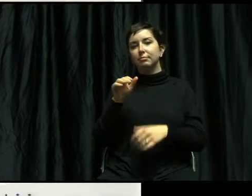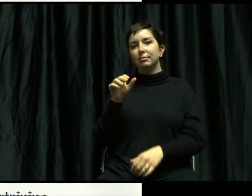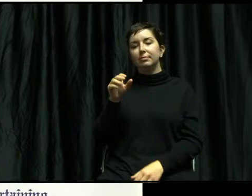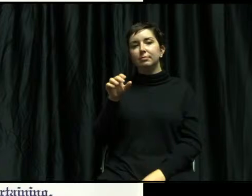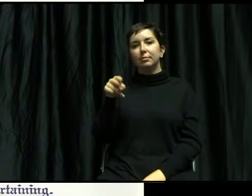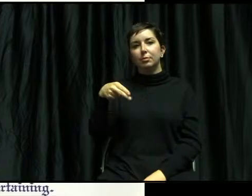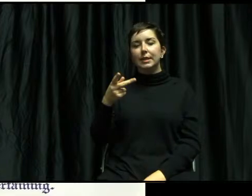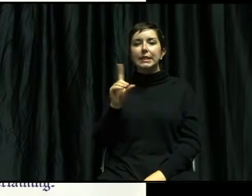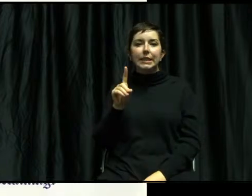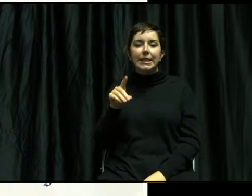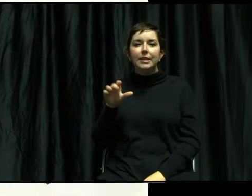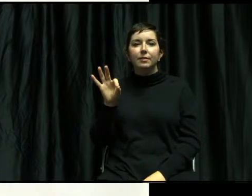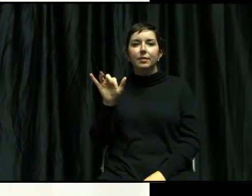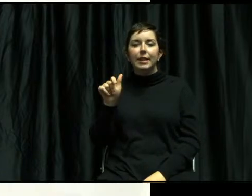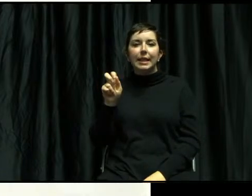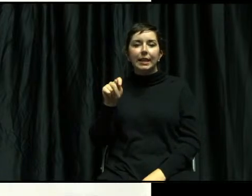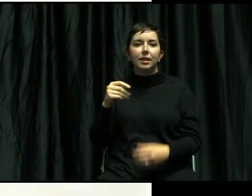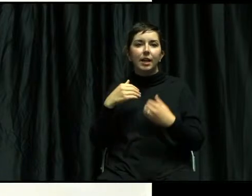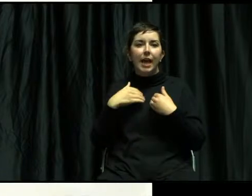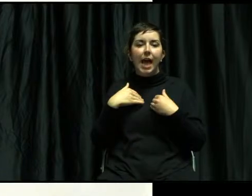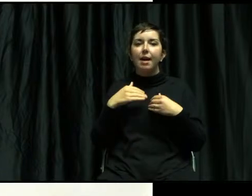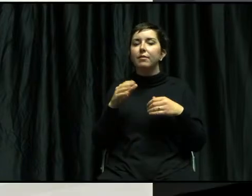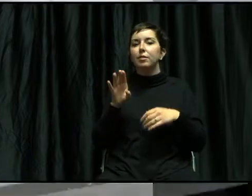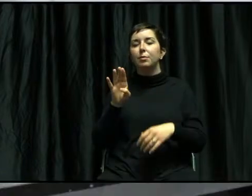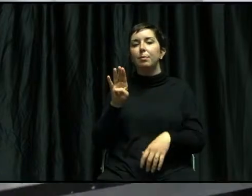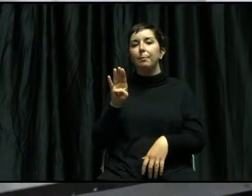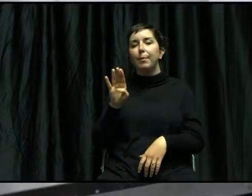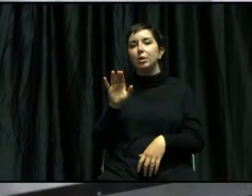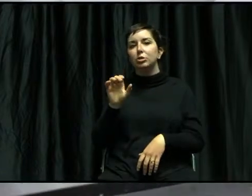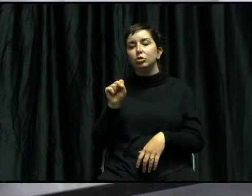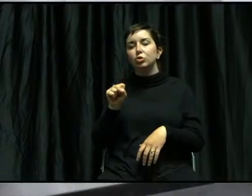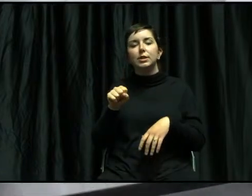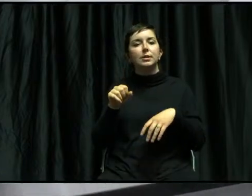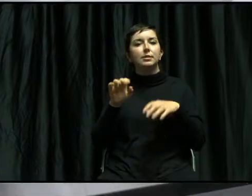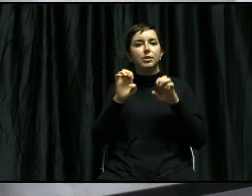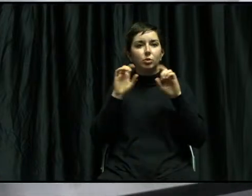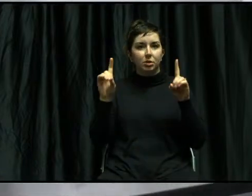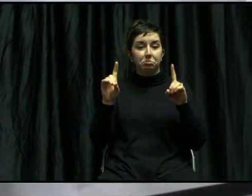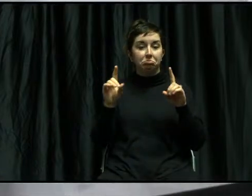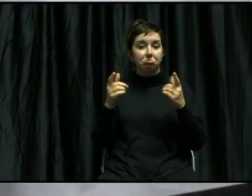College, completing a bachelor's degree in education. She would eventually